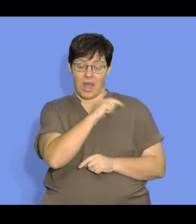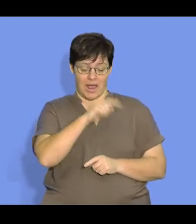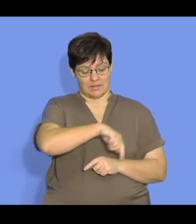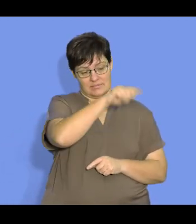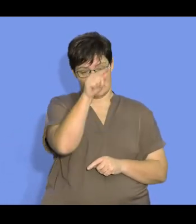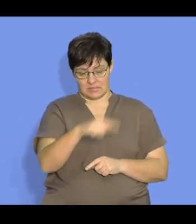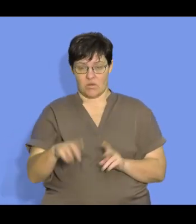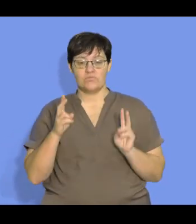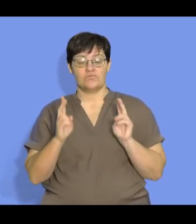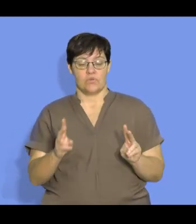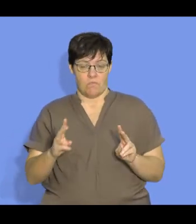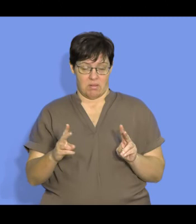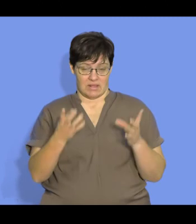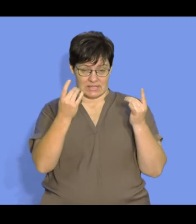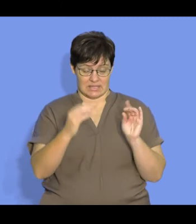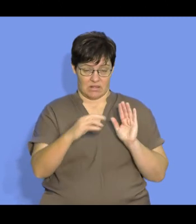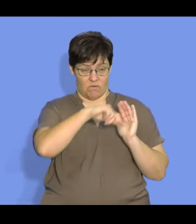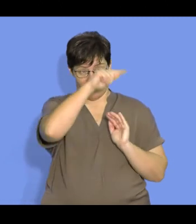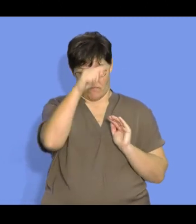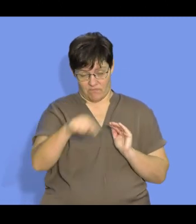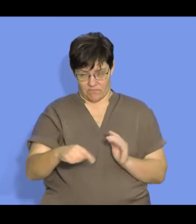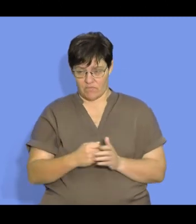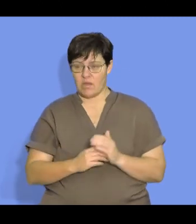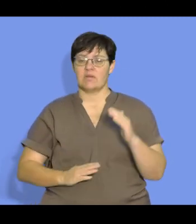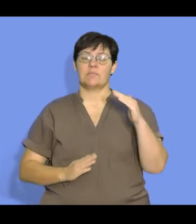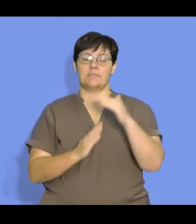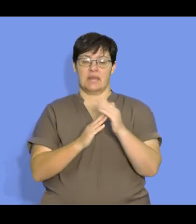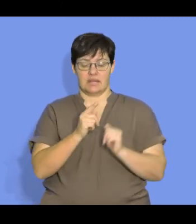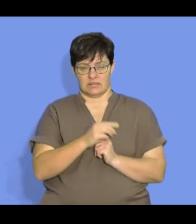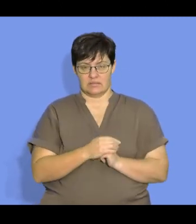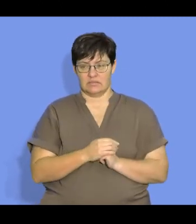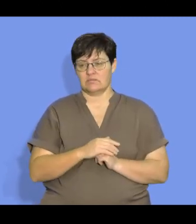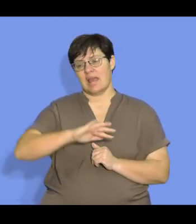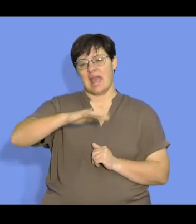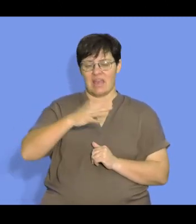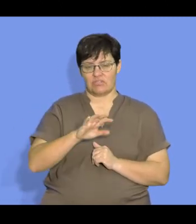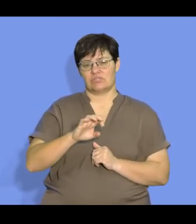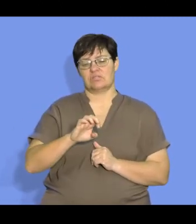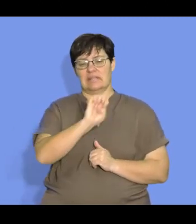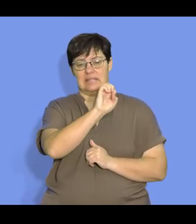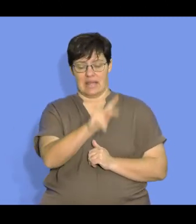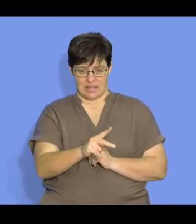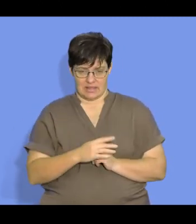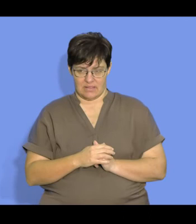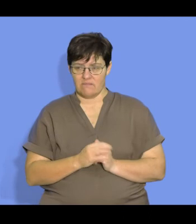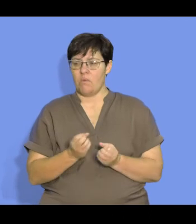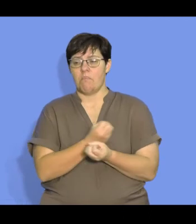curve, where we will have a peak where we have our average kinetic energy for most of